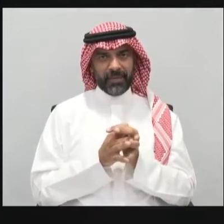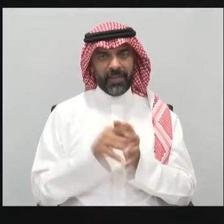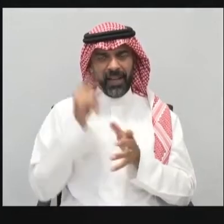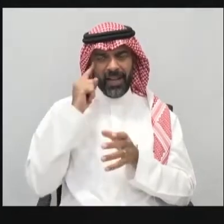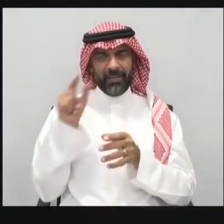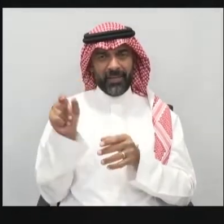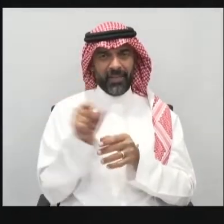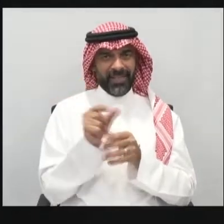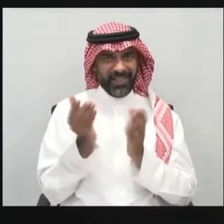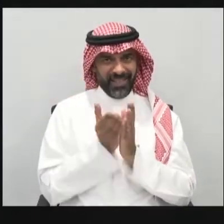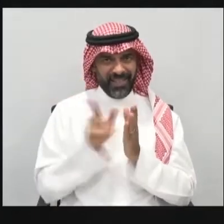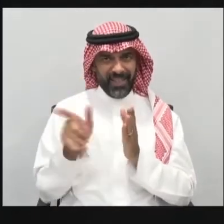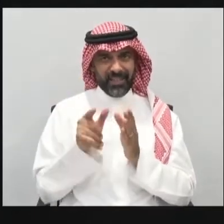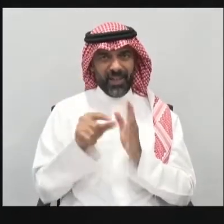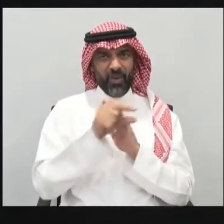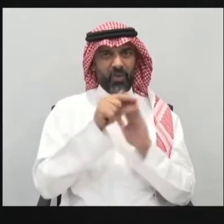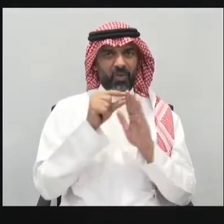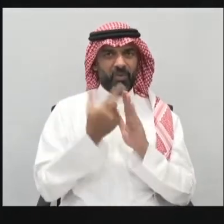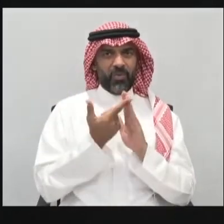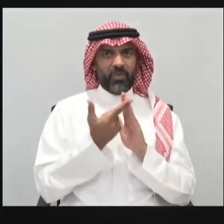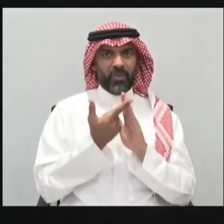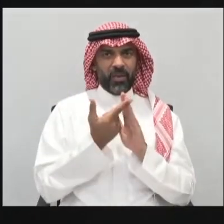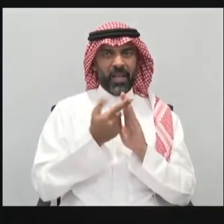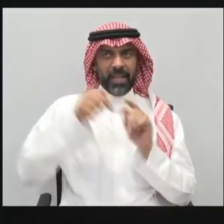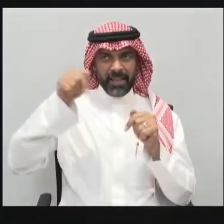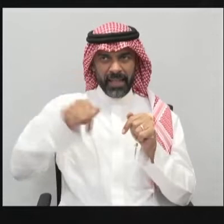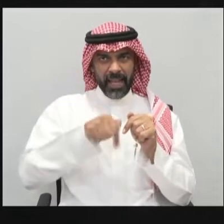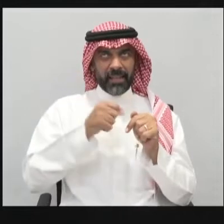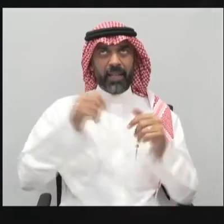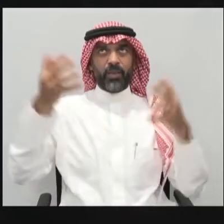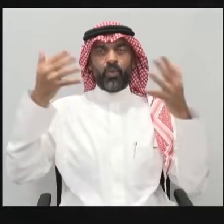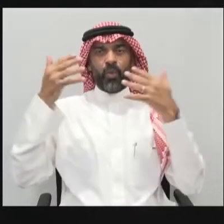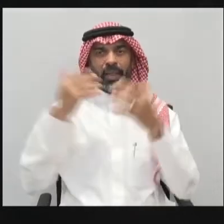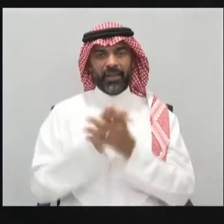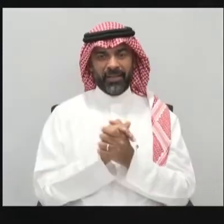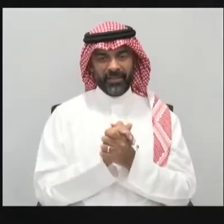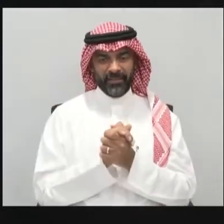weather. Now what is weather? Try to remember, what's weather?